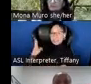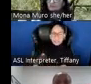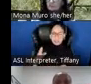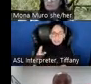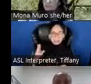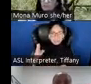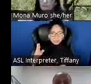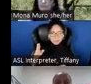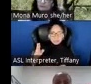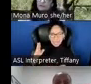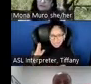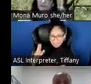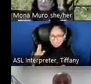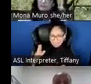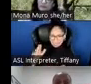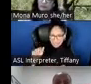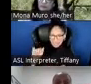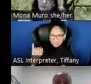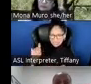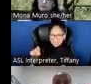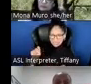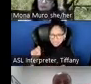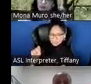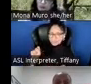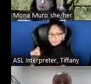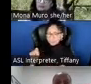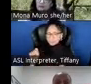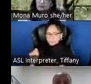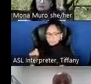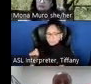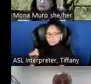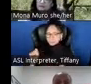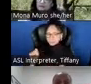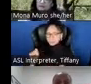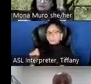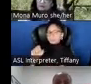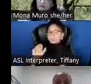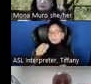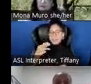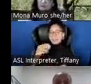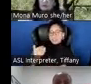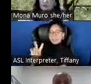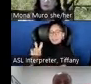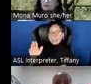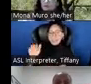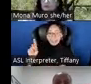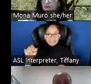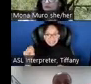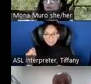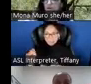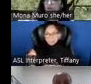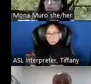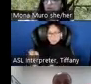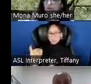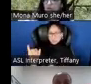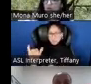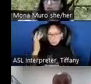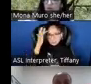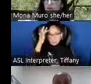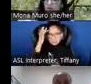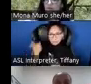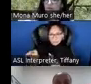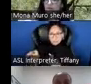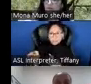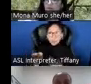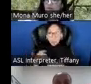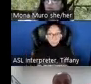in there that they're dealing with. And so, usually if you're an attorney, if you make an appointment with a client, you expect them to show up on